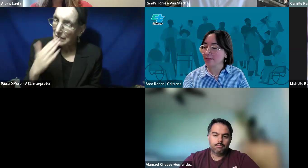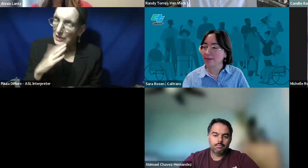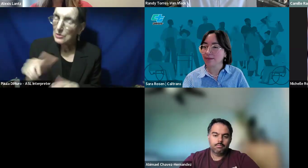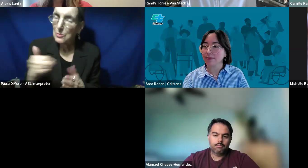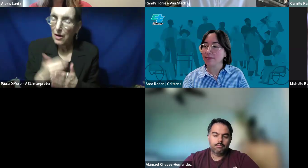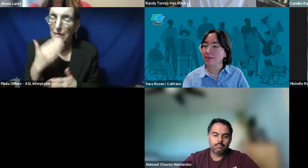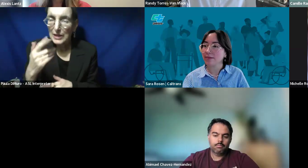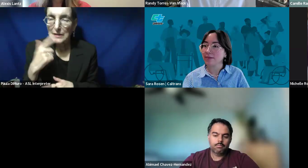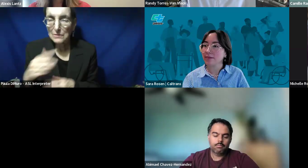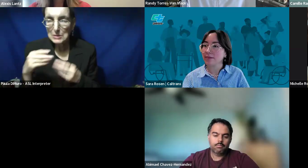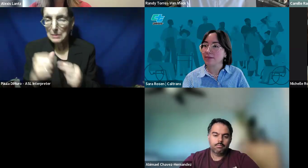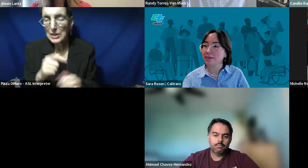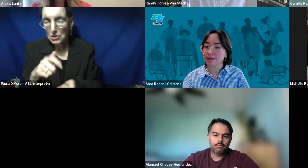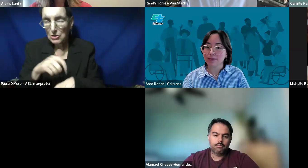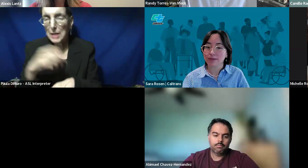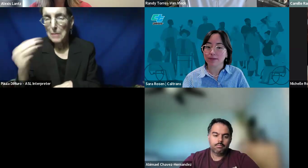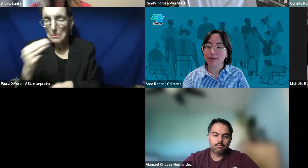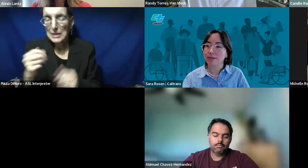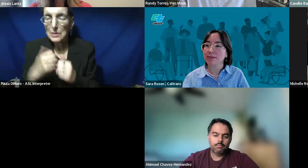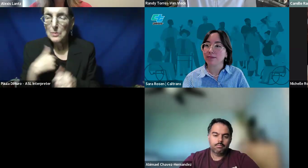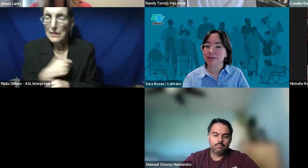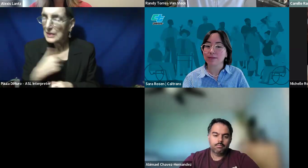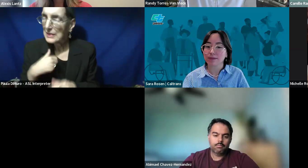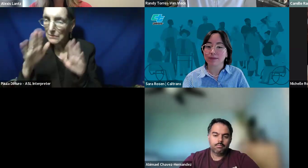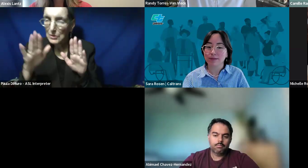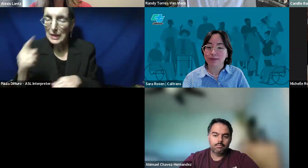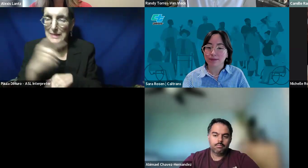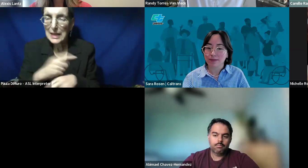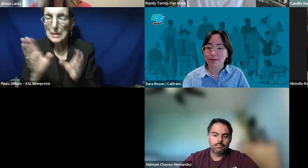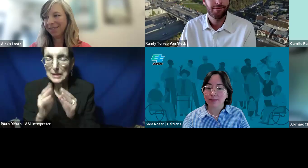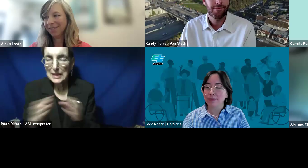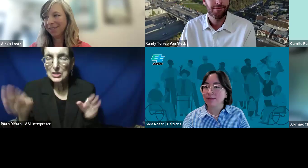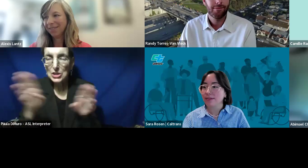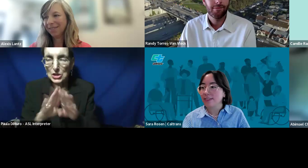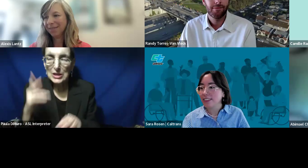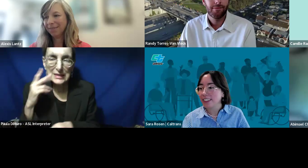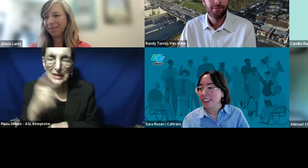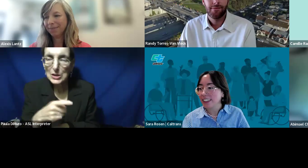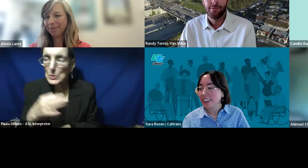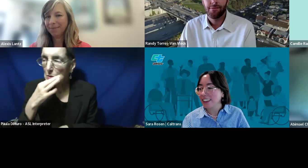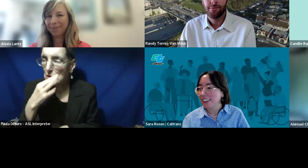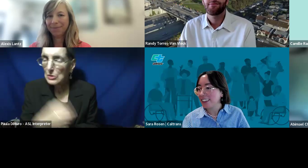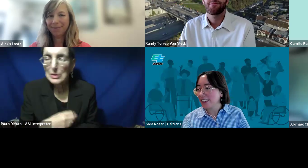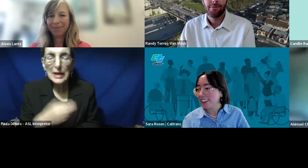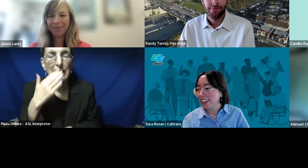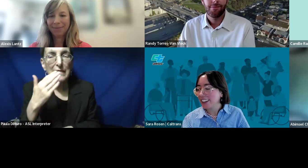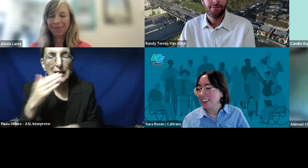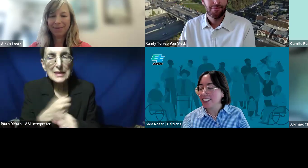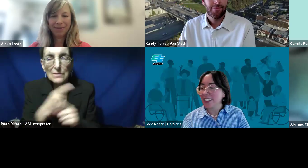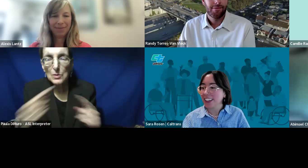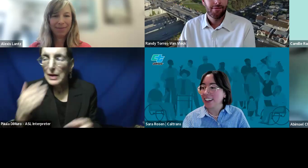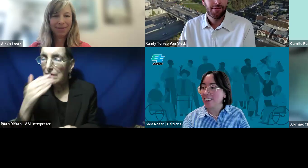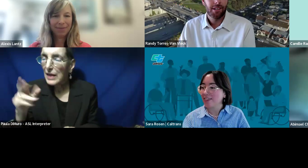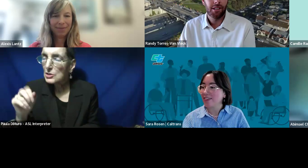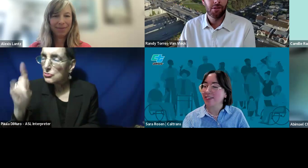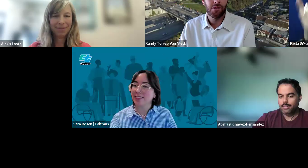us. And have a great day. This meeting is adjourned. See you soon. Thanks, everybody. Thanks, Randy. Thank you,